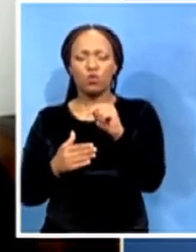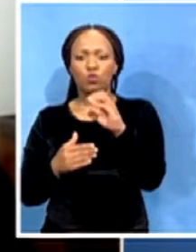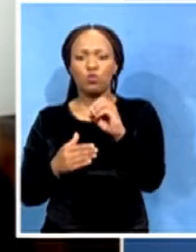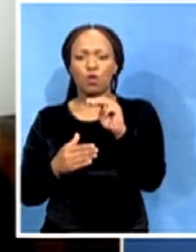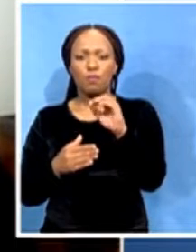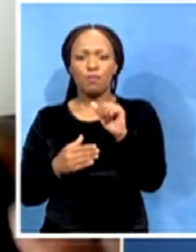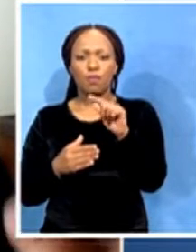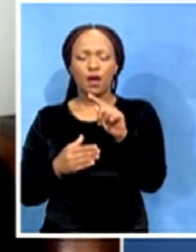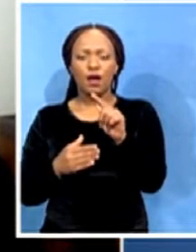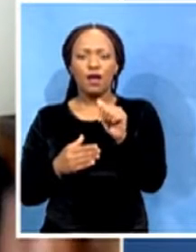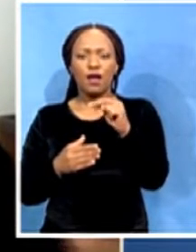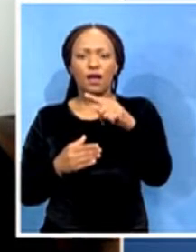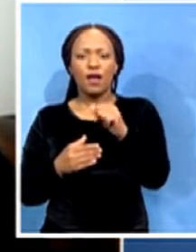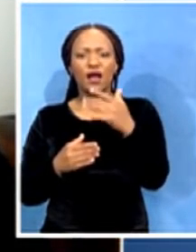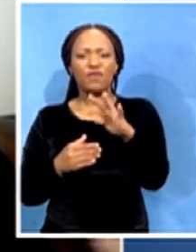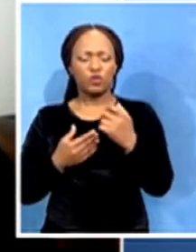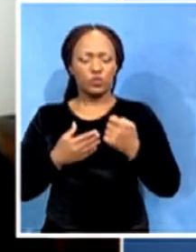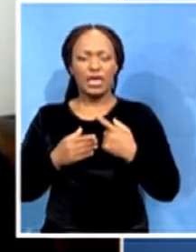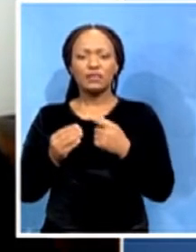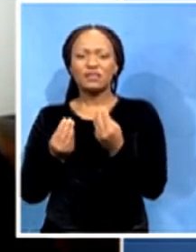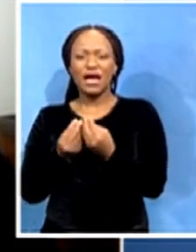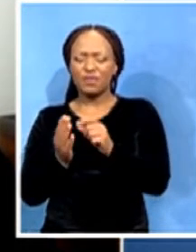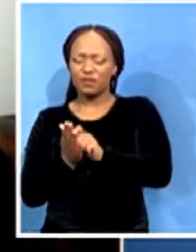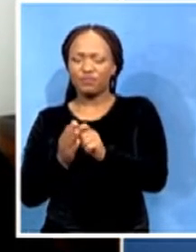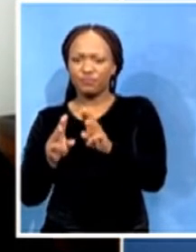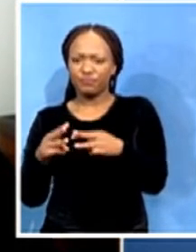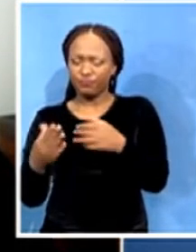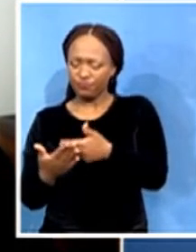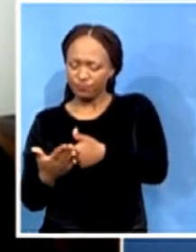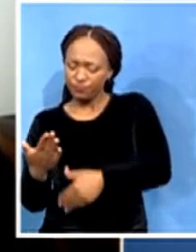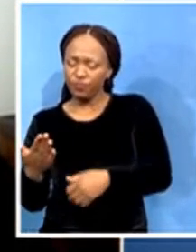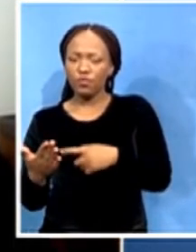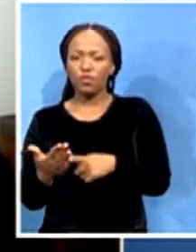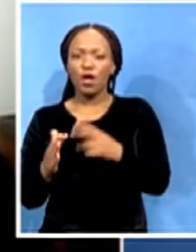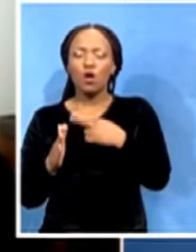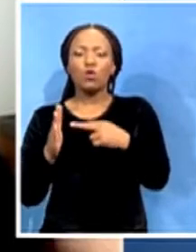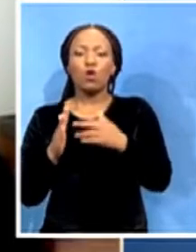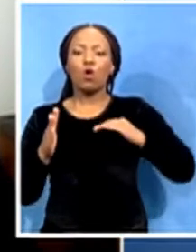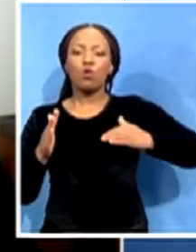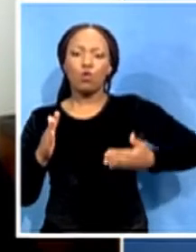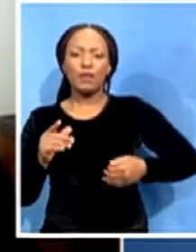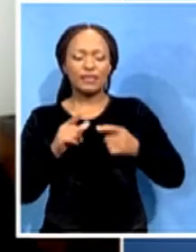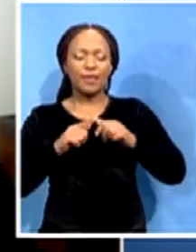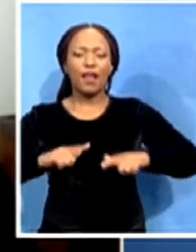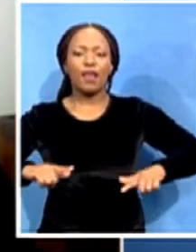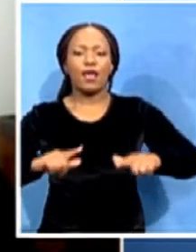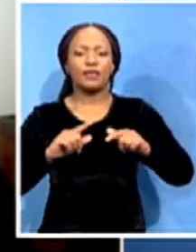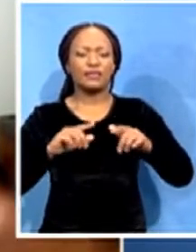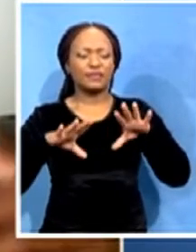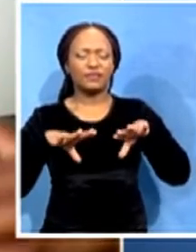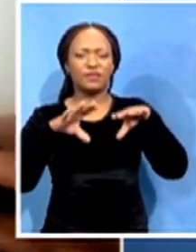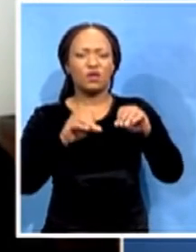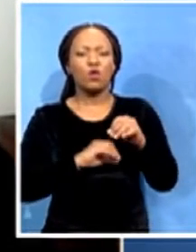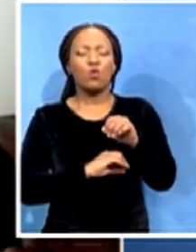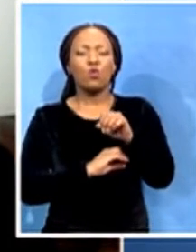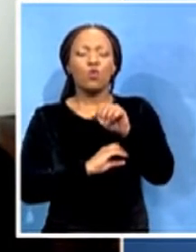article this morning about the role of women in the land dispossession wars of the 1800s. And I can't wait to read that, because